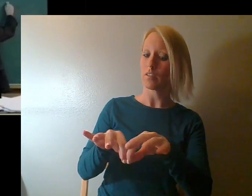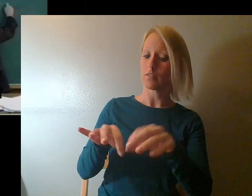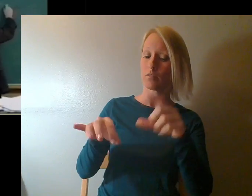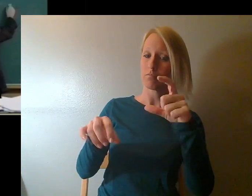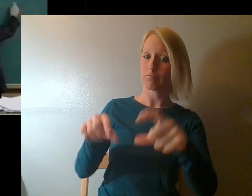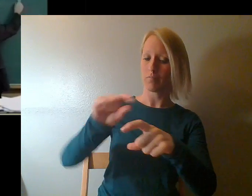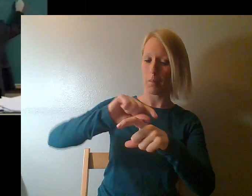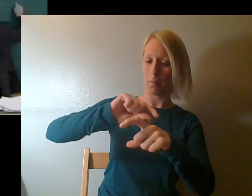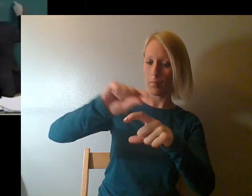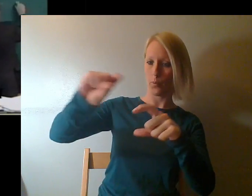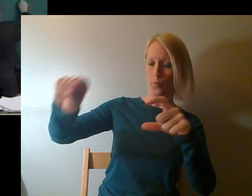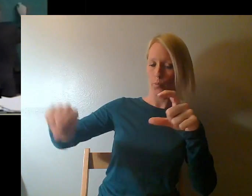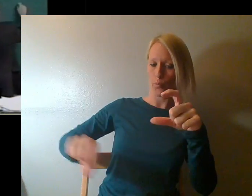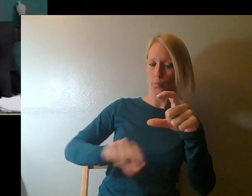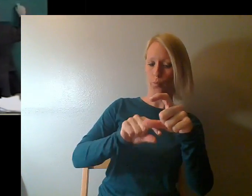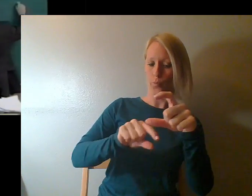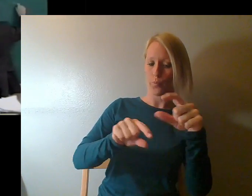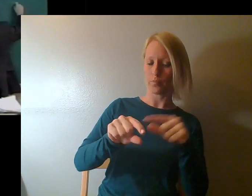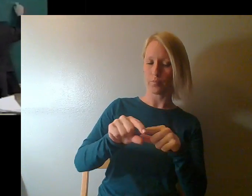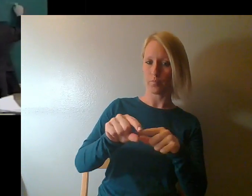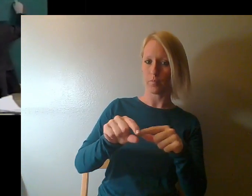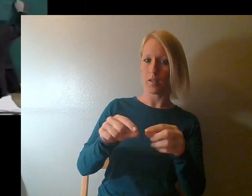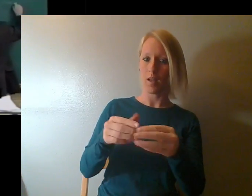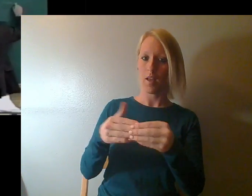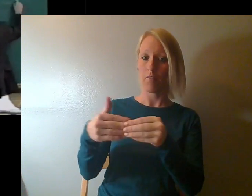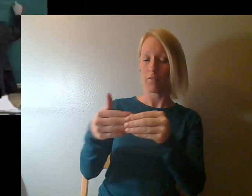all right, is flexible.